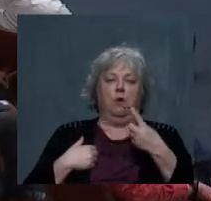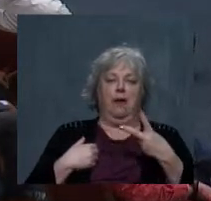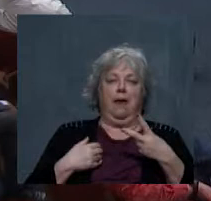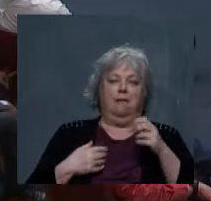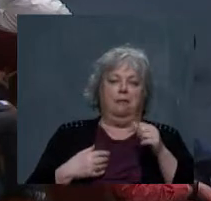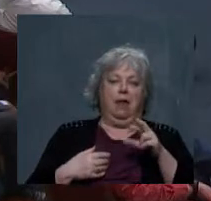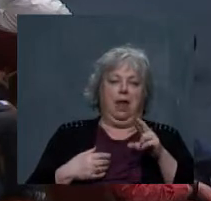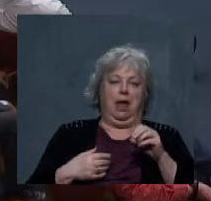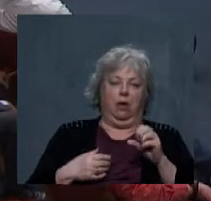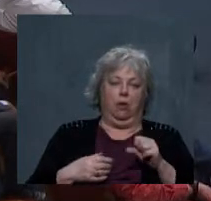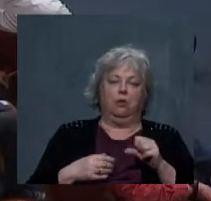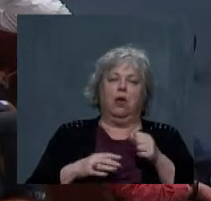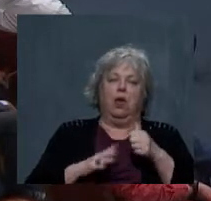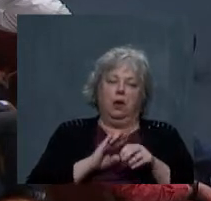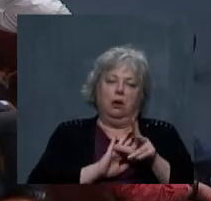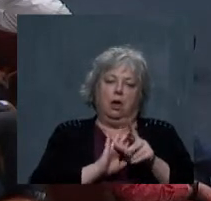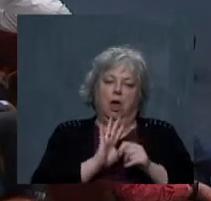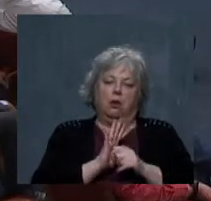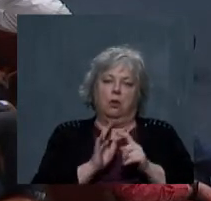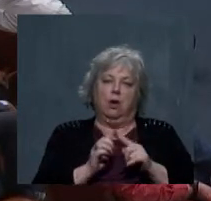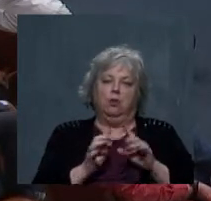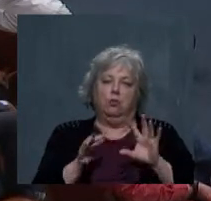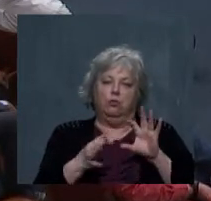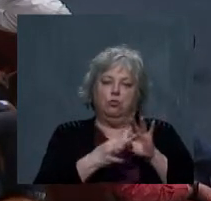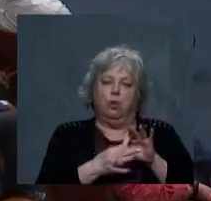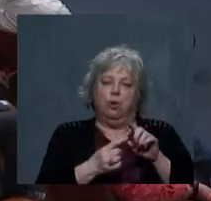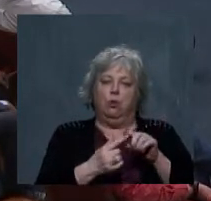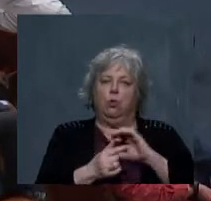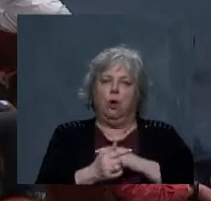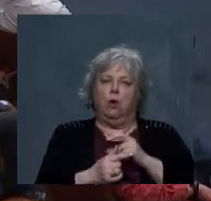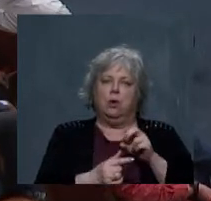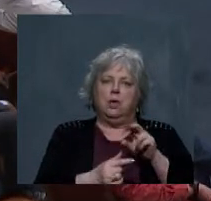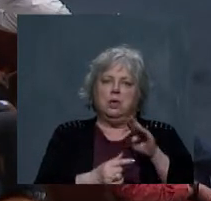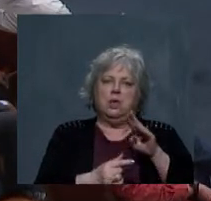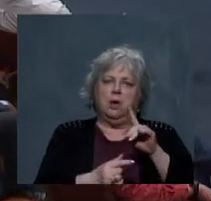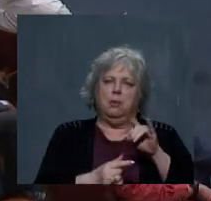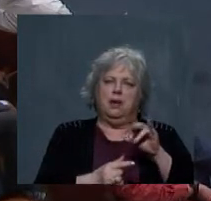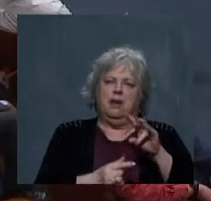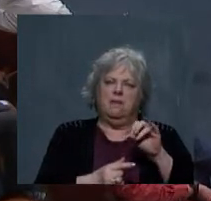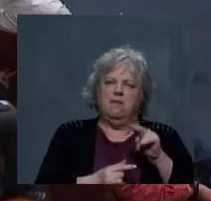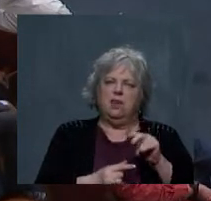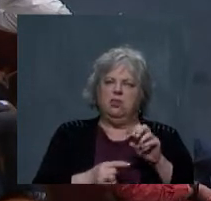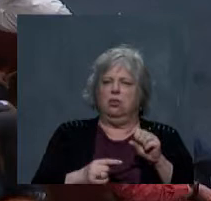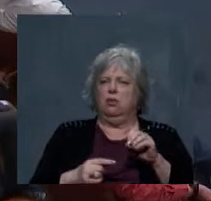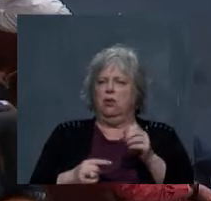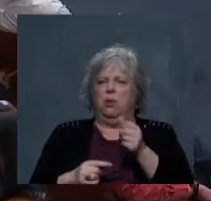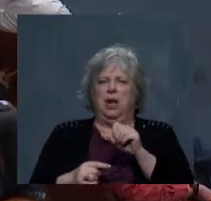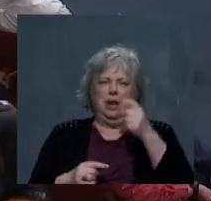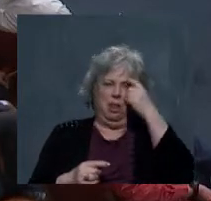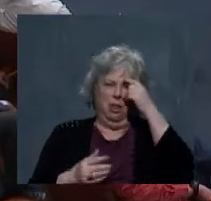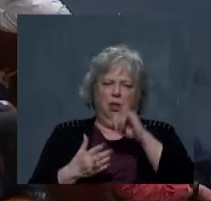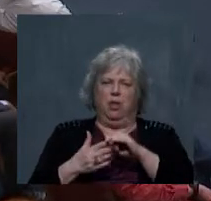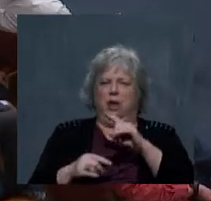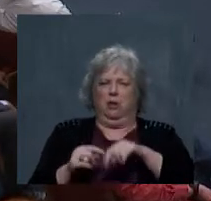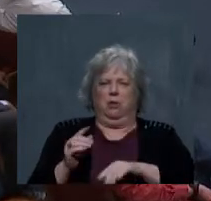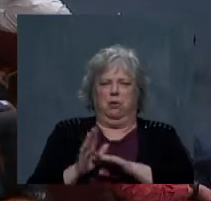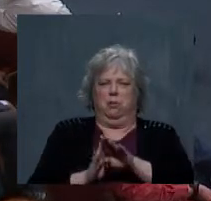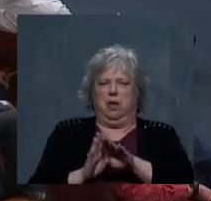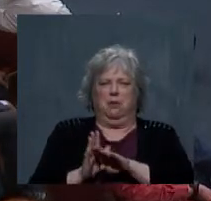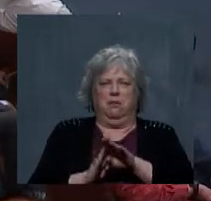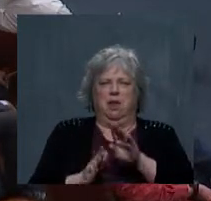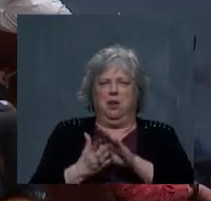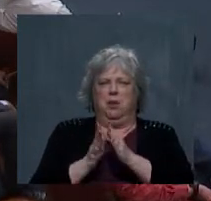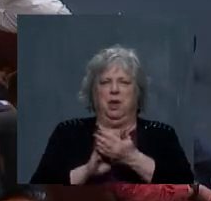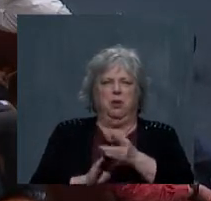this project under contract to actually join to our subdivision. So any thought that it could not be developed